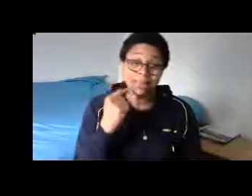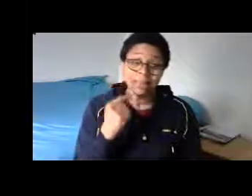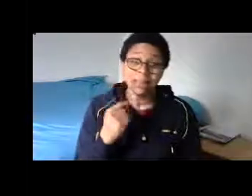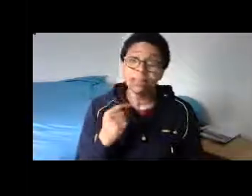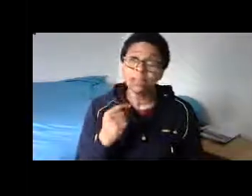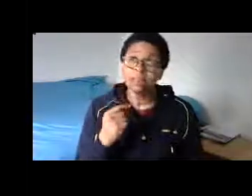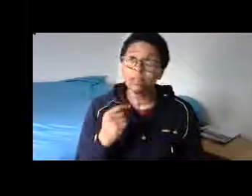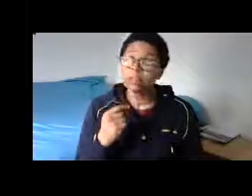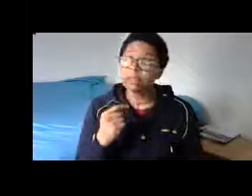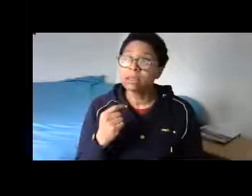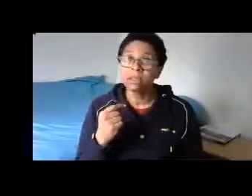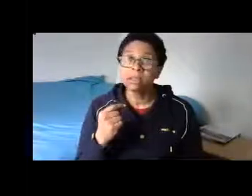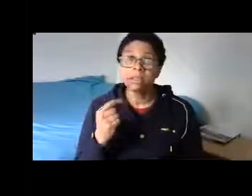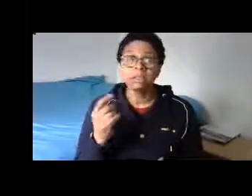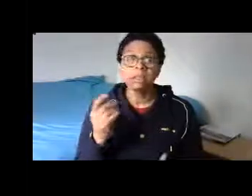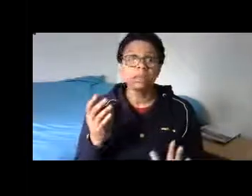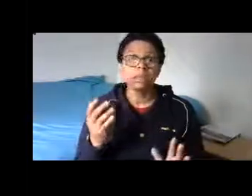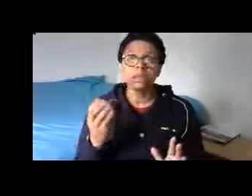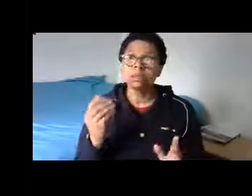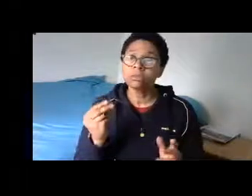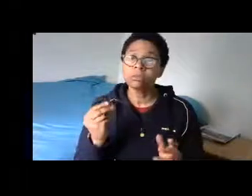please? Yeah. Yeah.